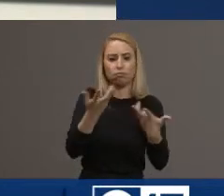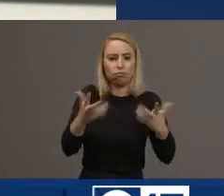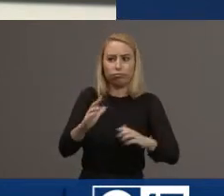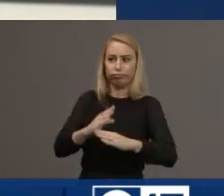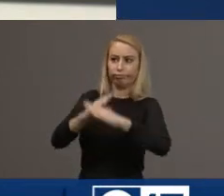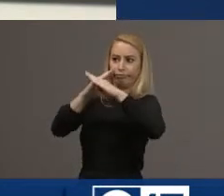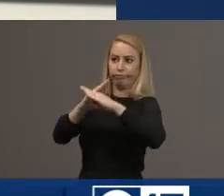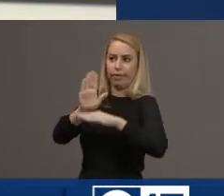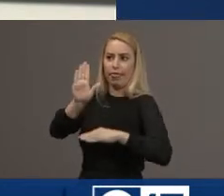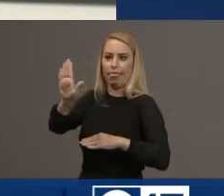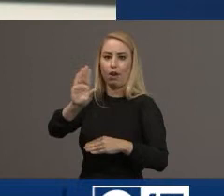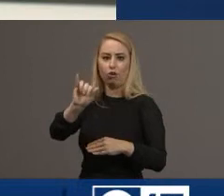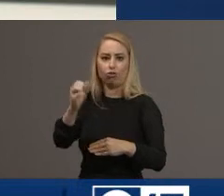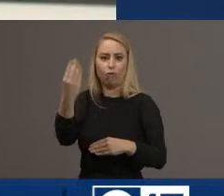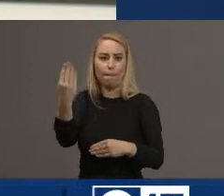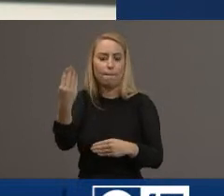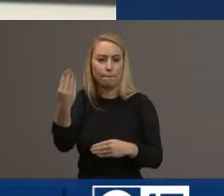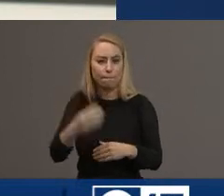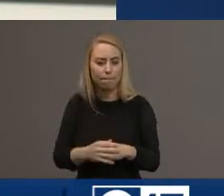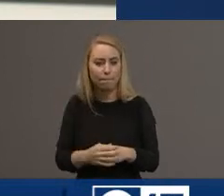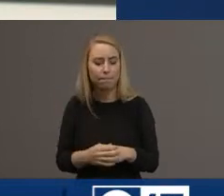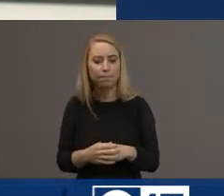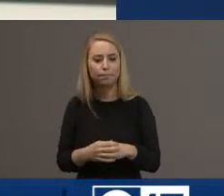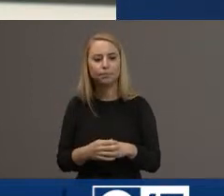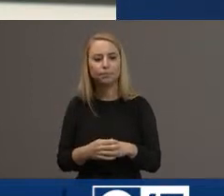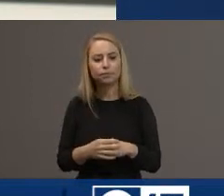that they have to do, and